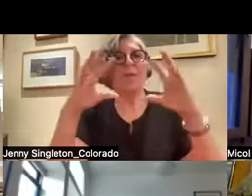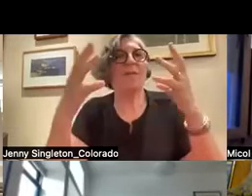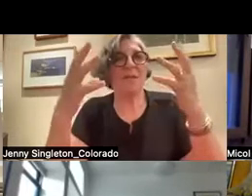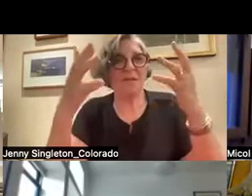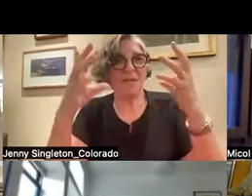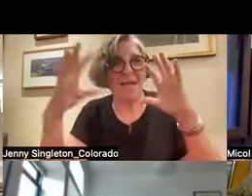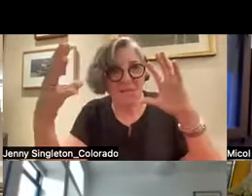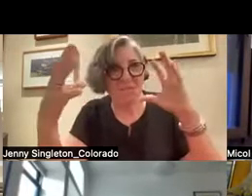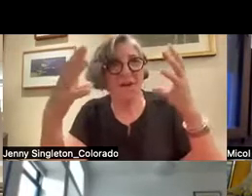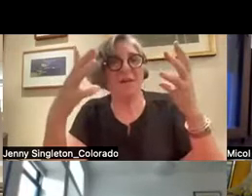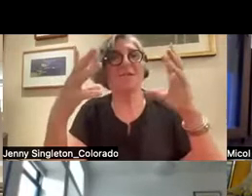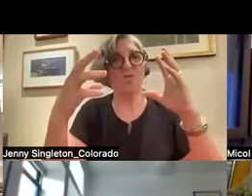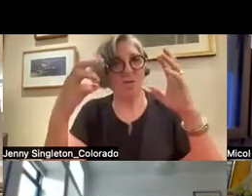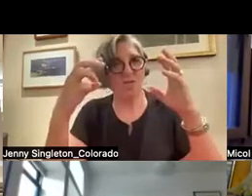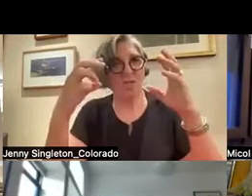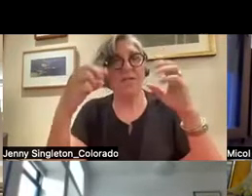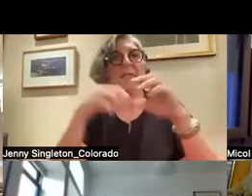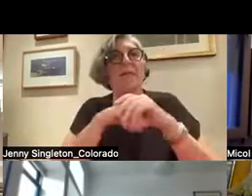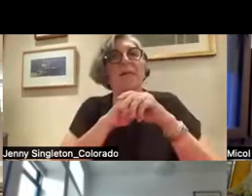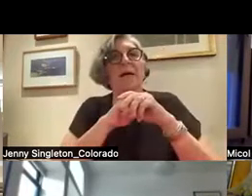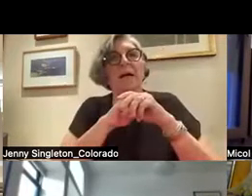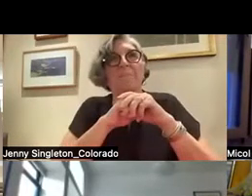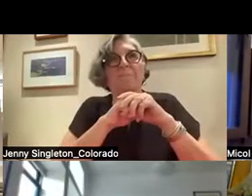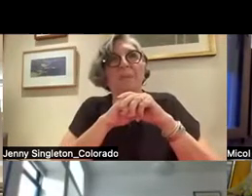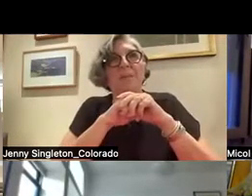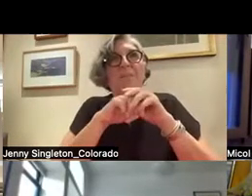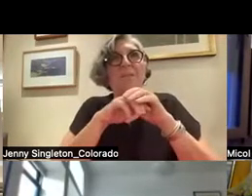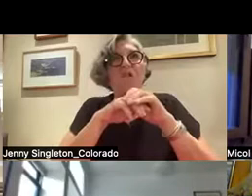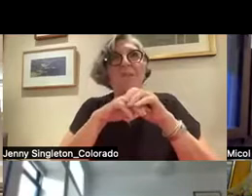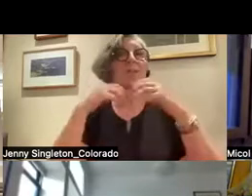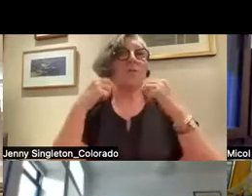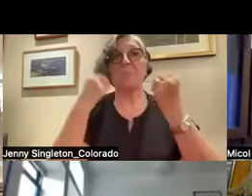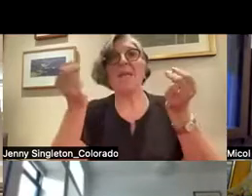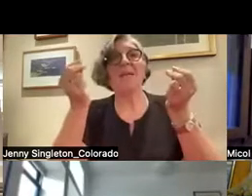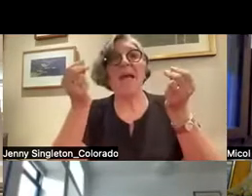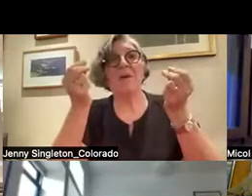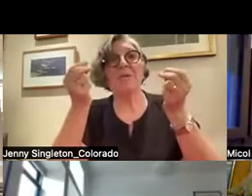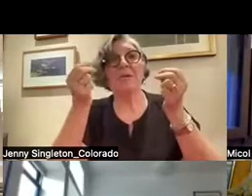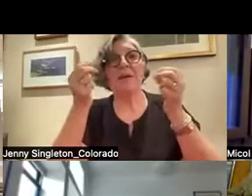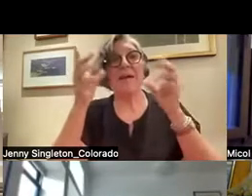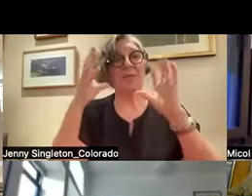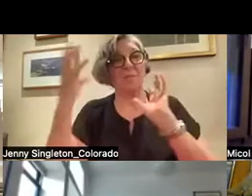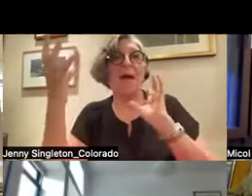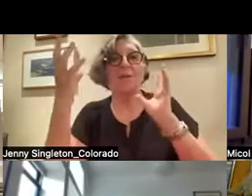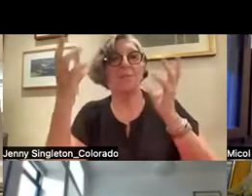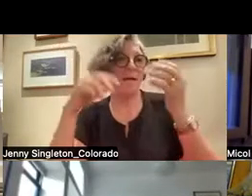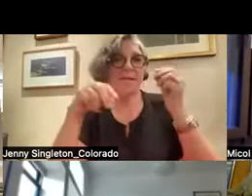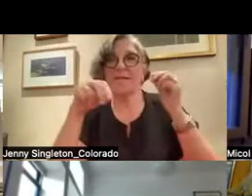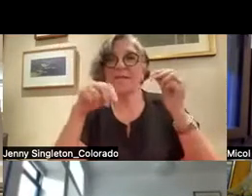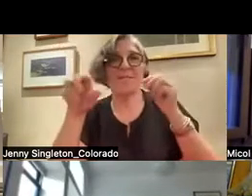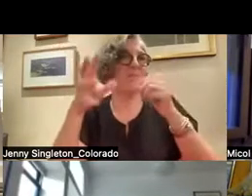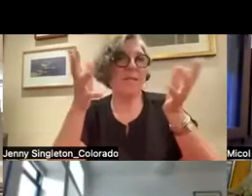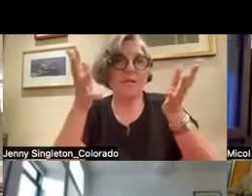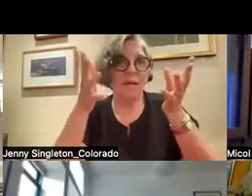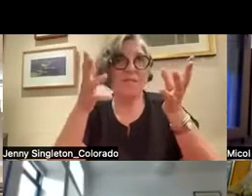reduplicate within the classifier construction, but just to repeat a noun as a grammatical